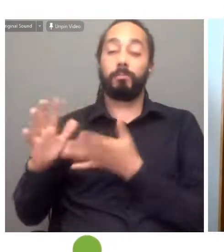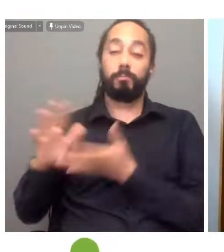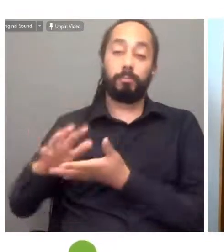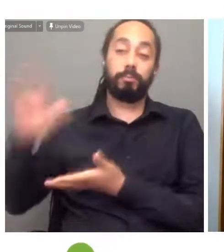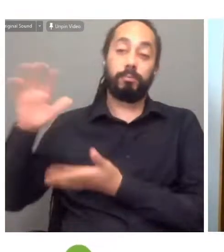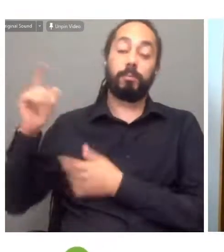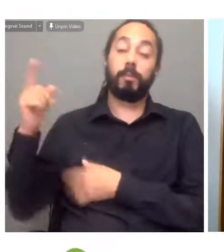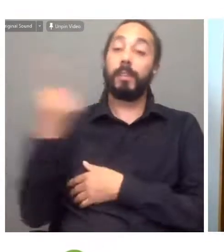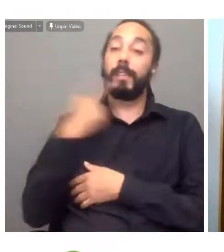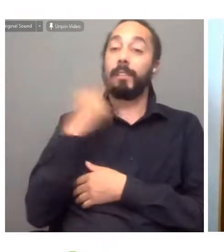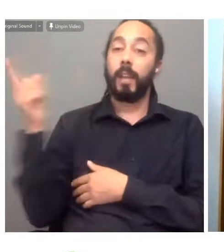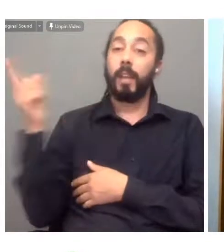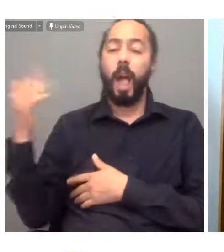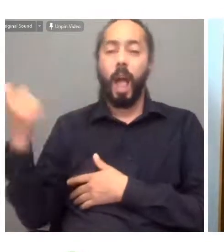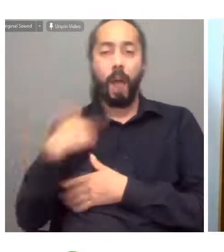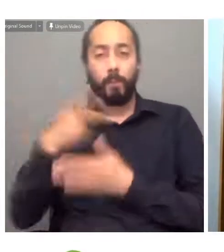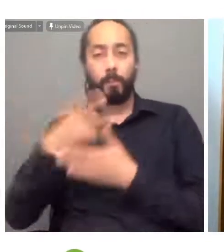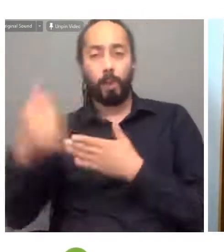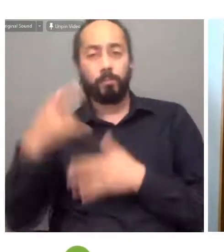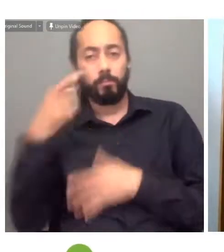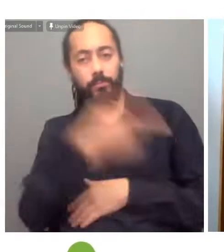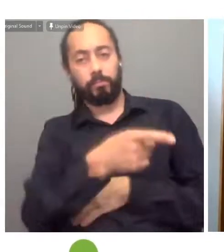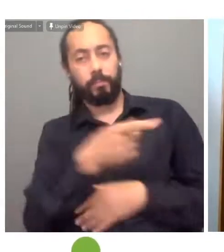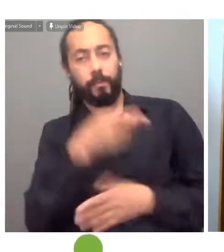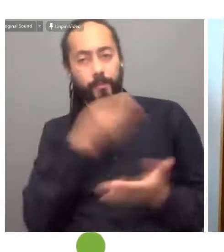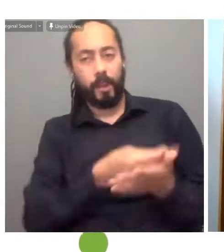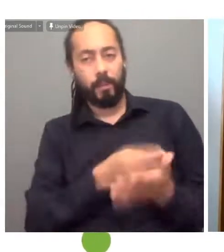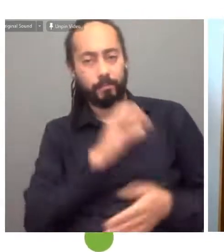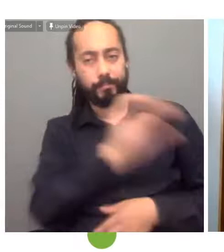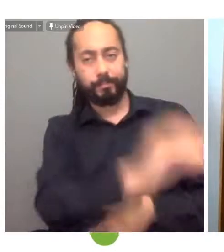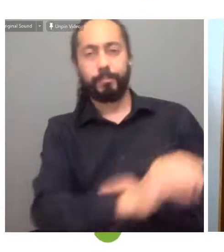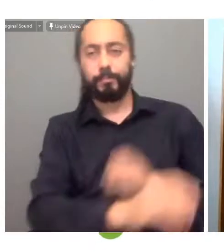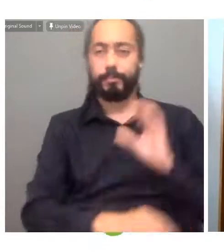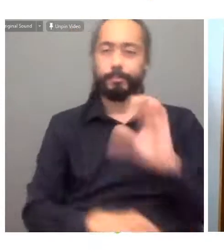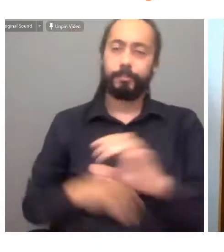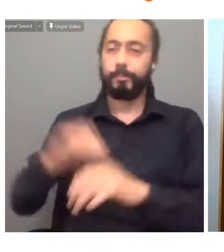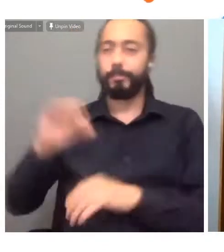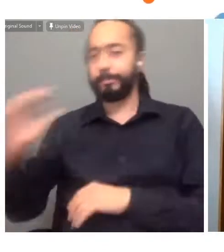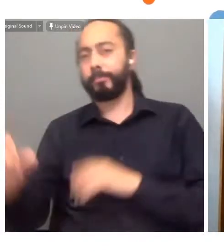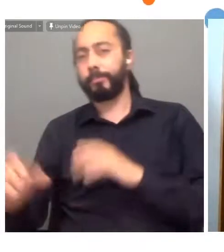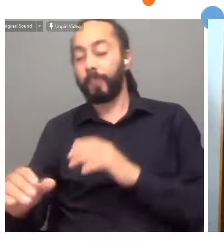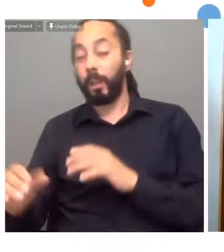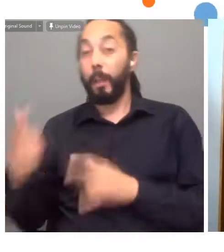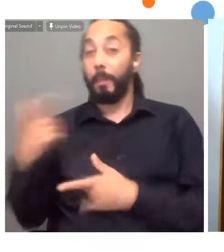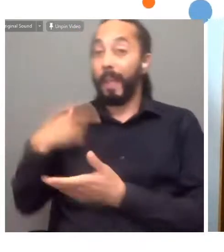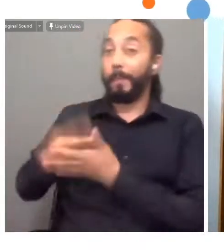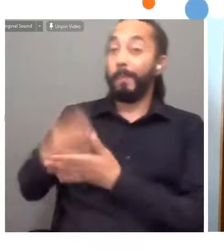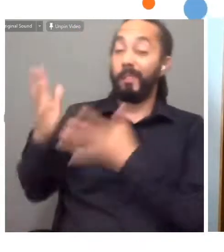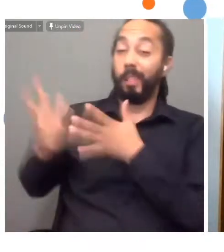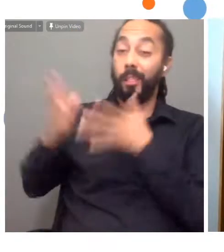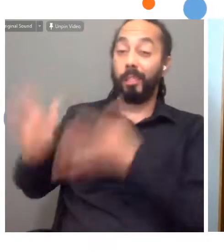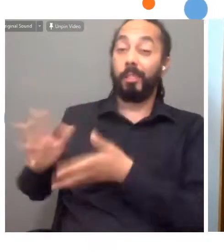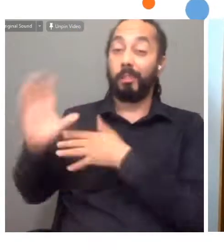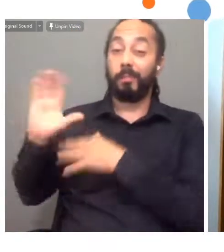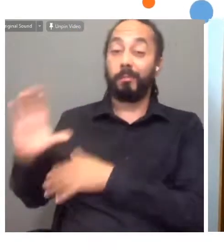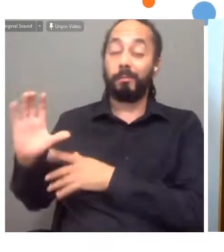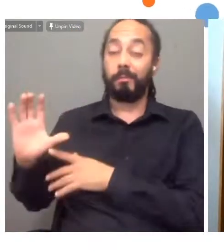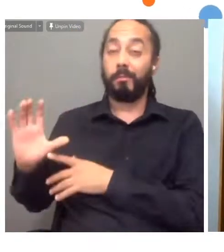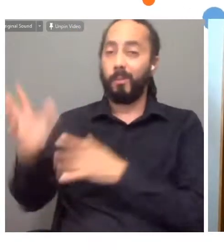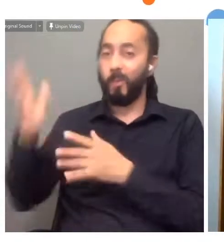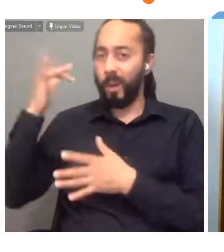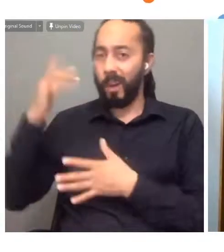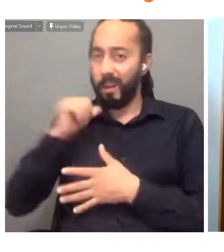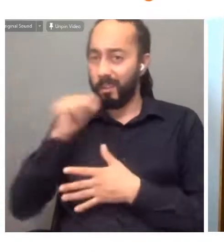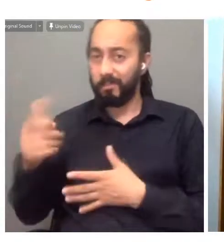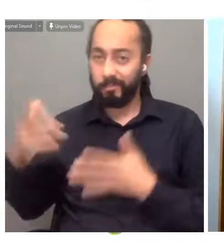that project and this project and that other project. And maybe now's a good time to do that. I mean, if you can't welcome people or